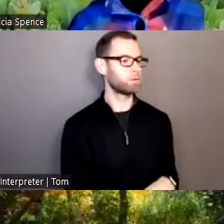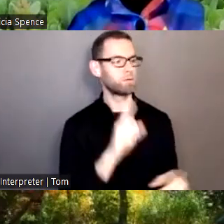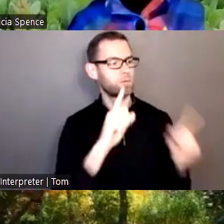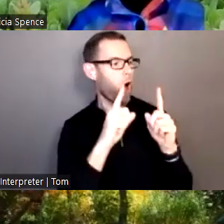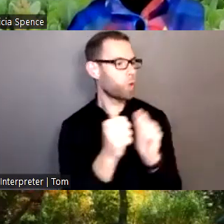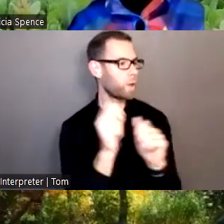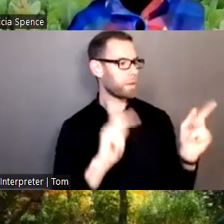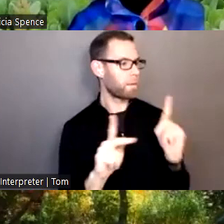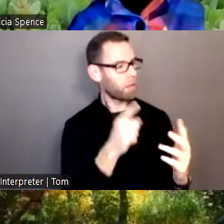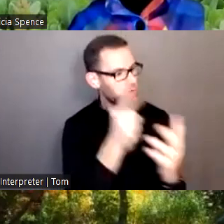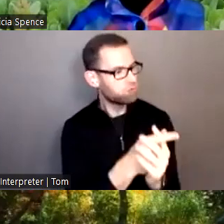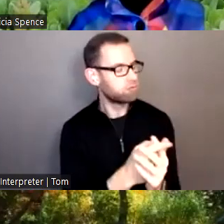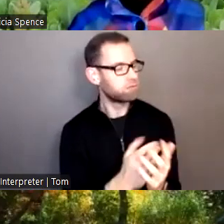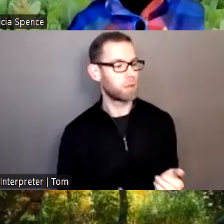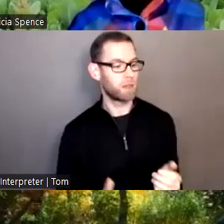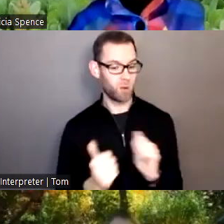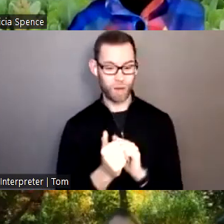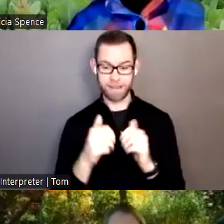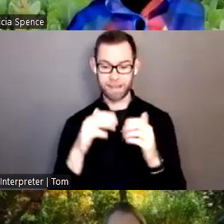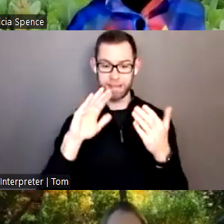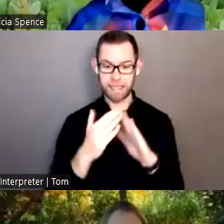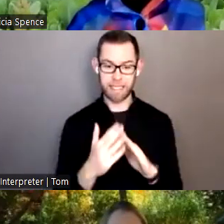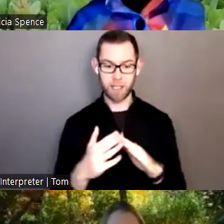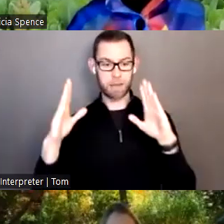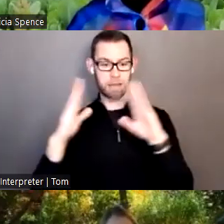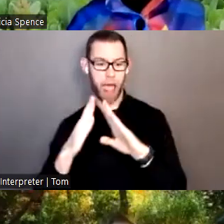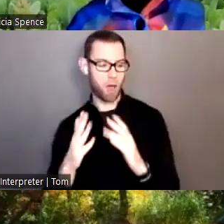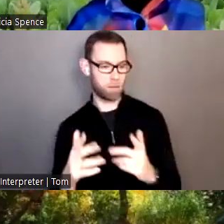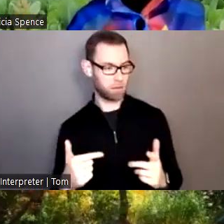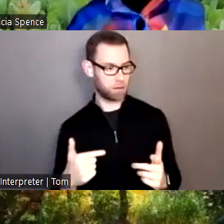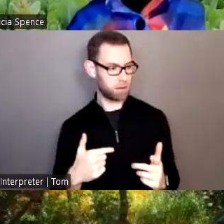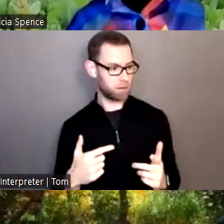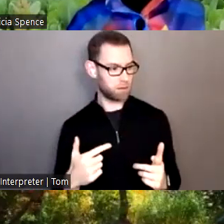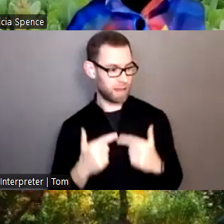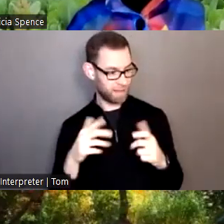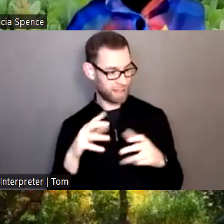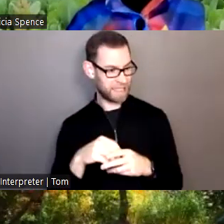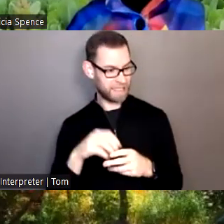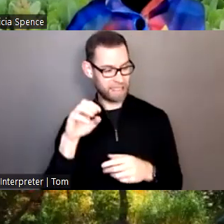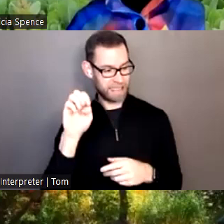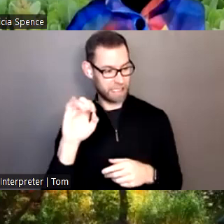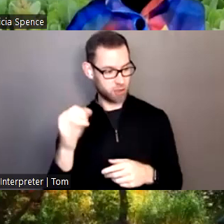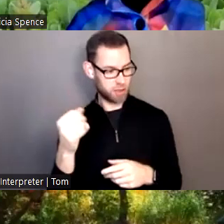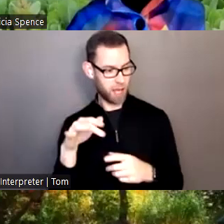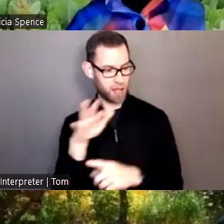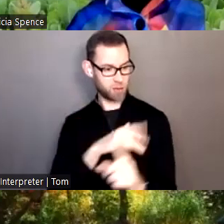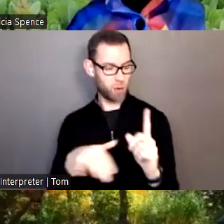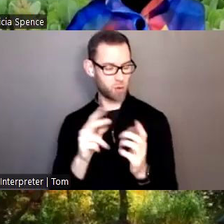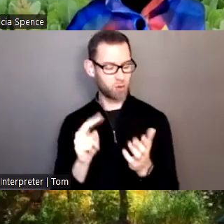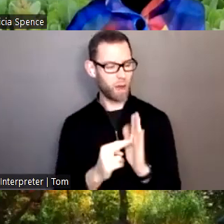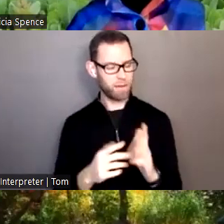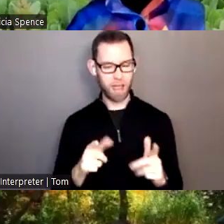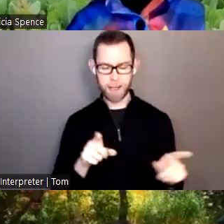talk with in her city or town about being in an EJ zone. So this is there's such a gap, I